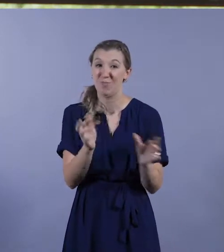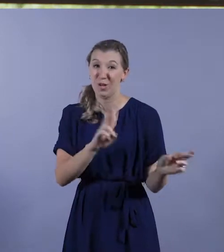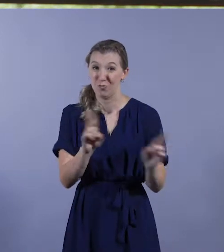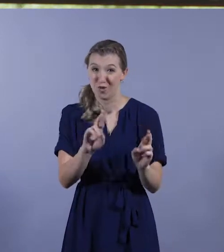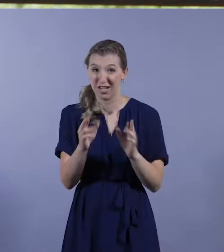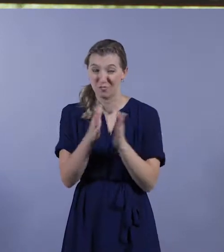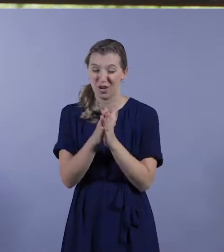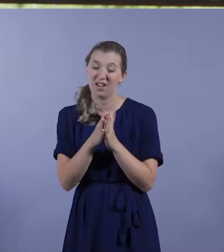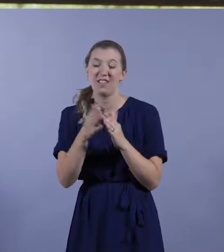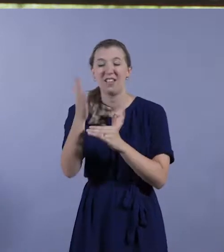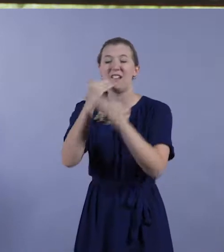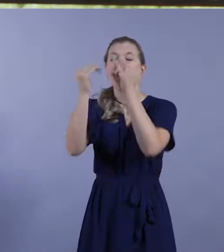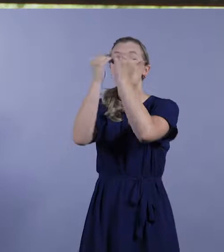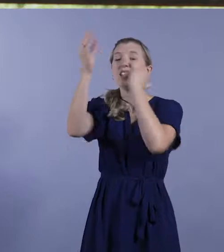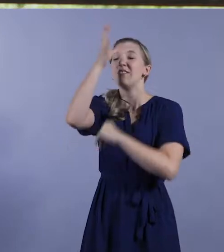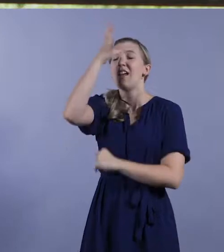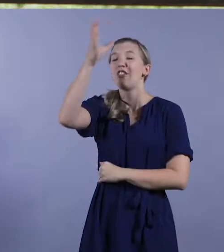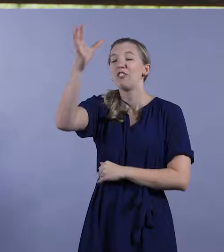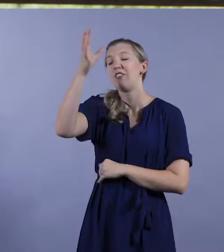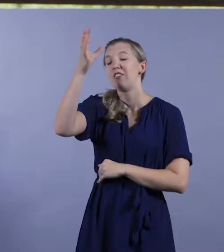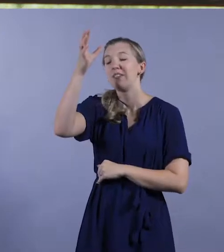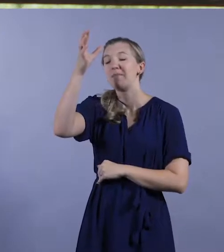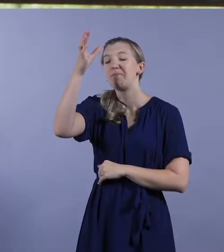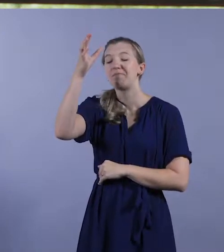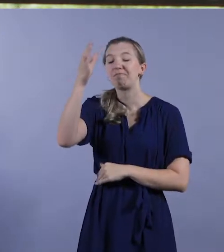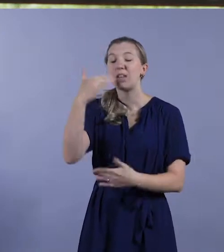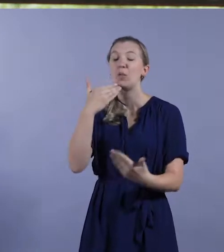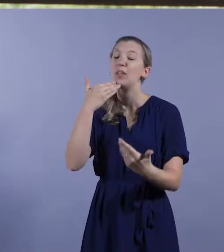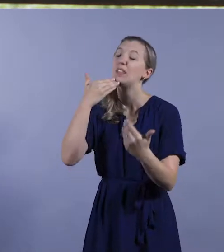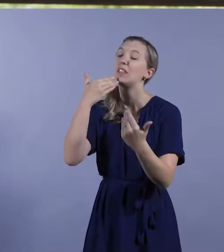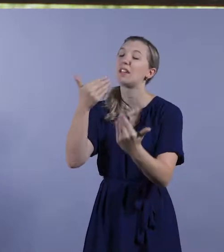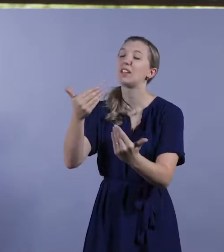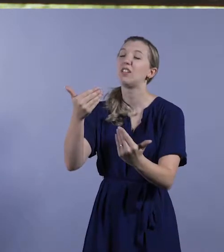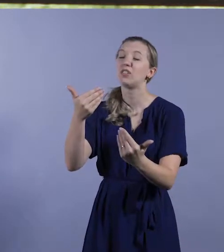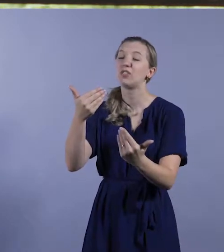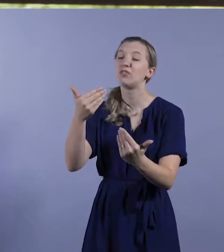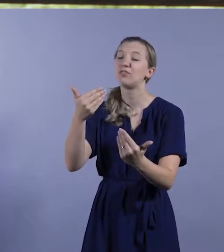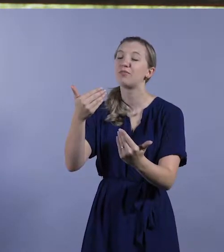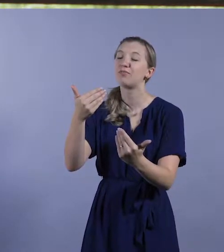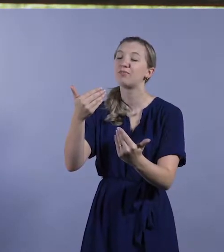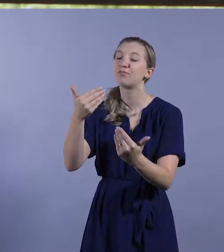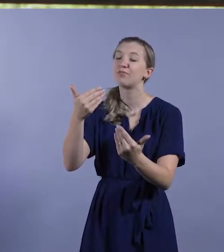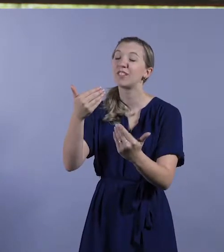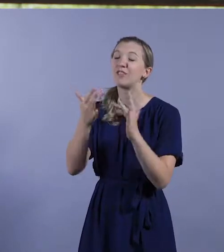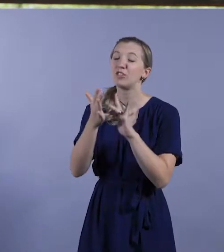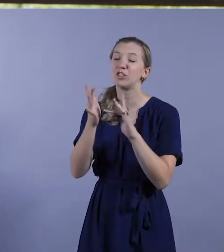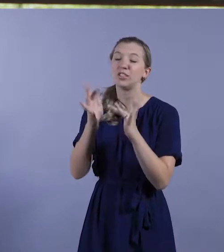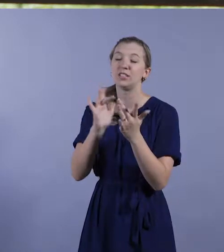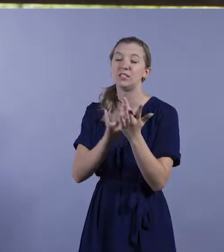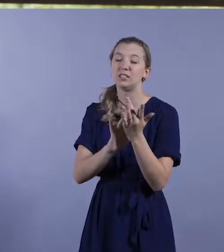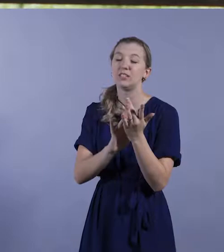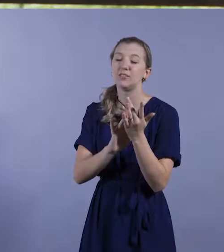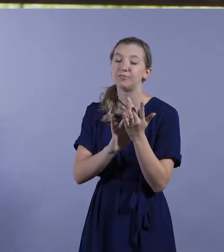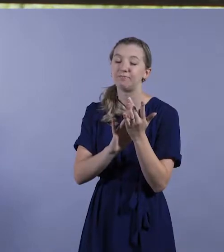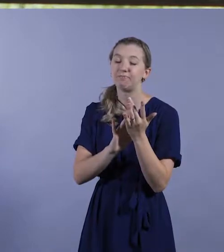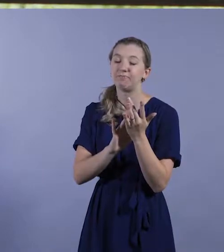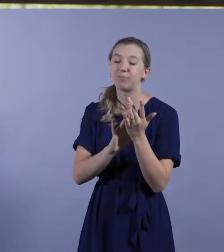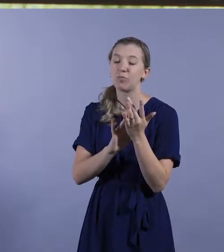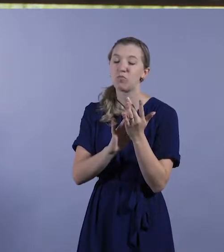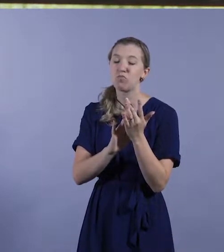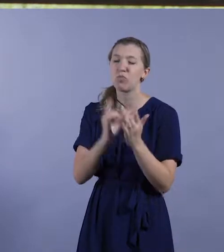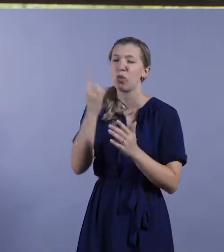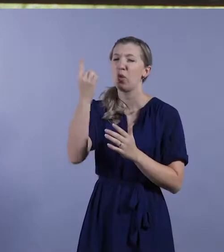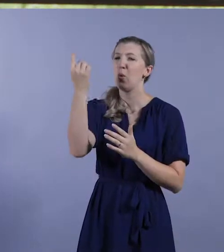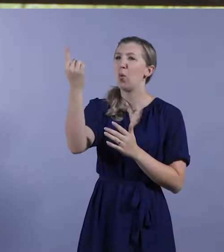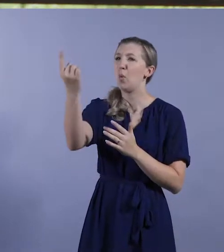Let us pray. Heavenly Father, we thank you for Jesus, the one who has